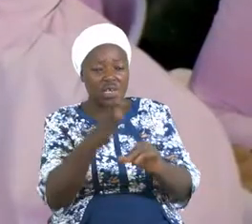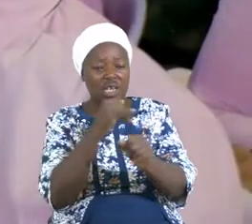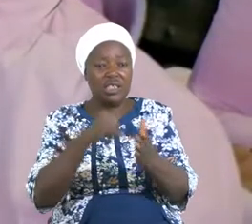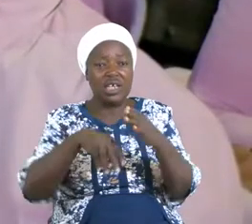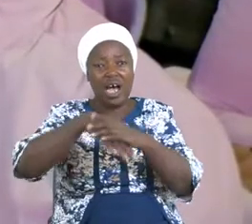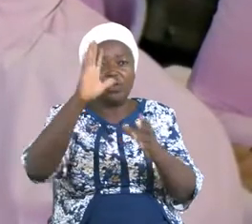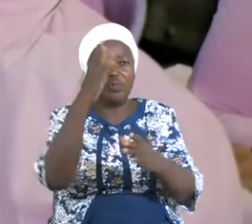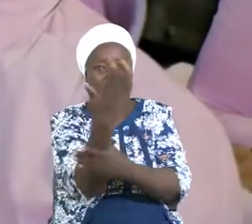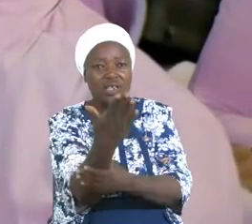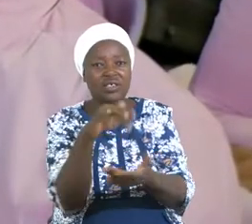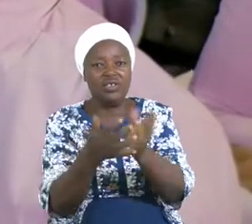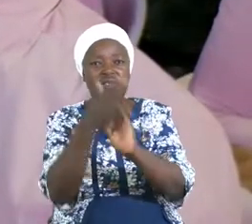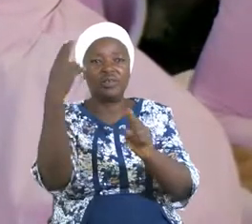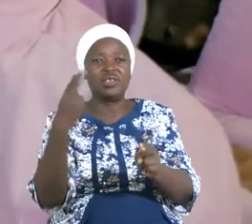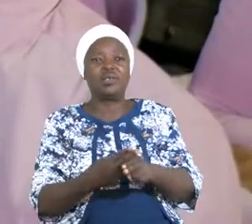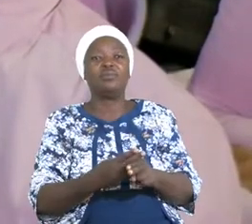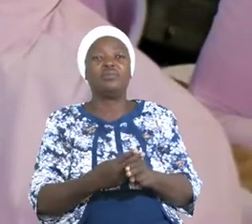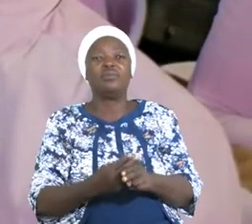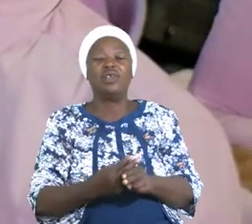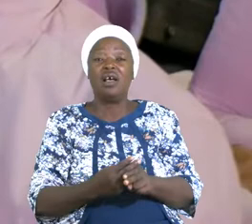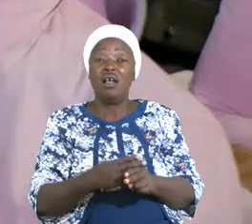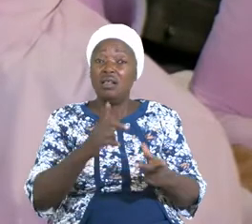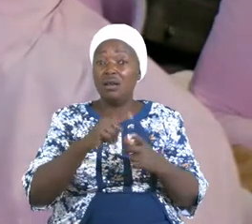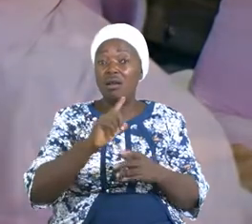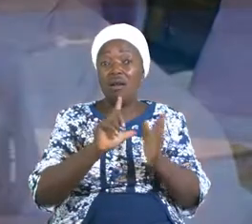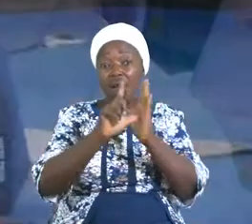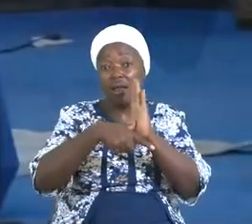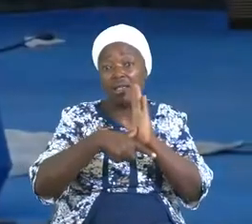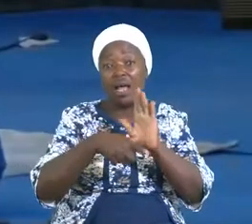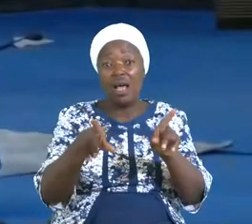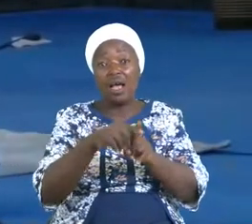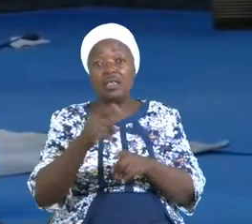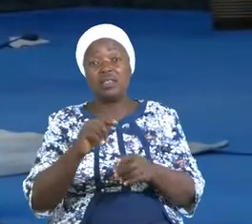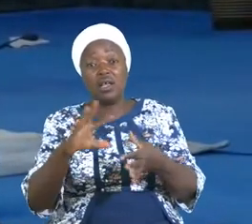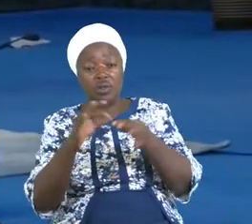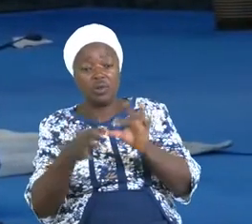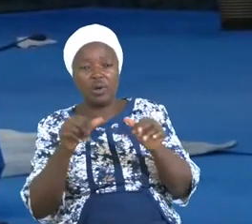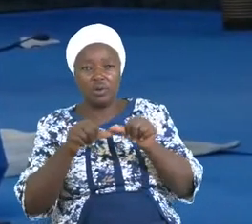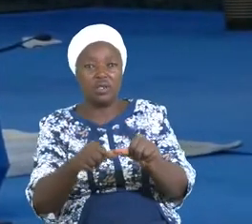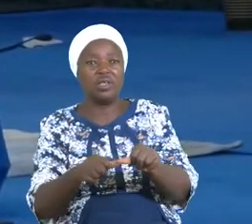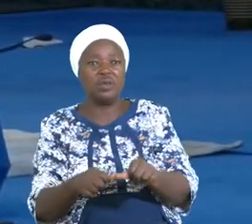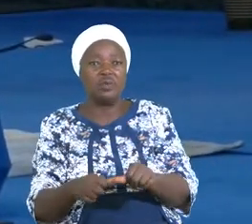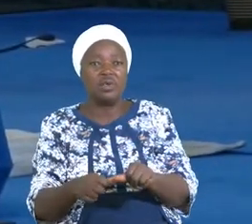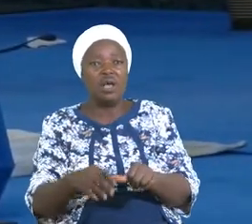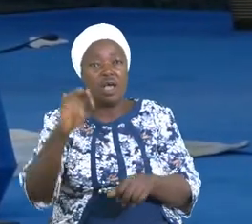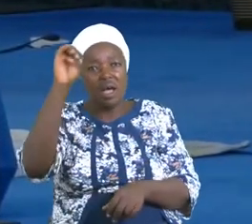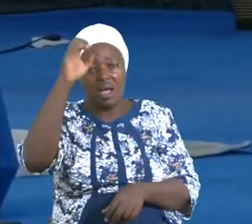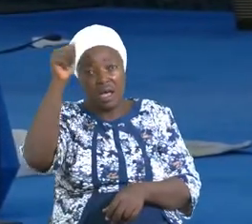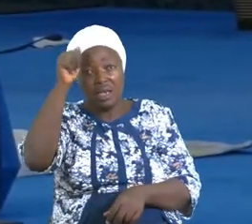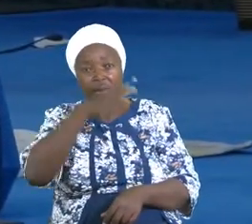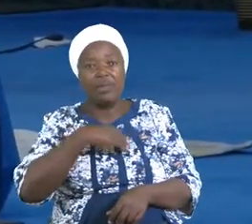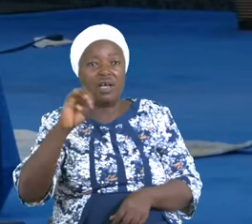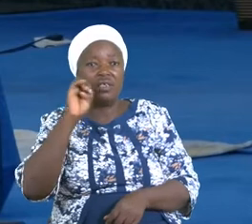hand. Eventually, as the story continued, Adam and Eve